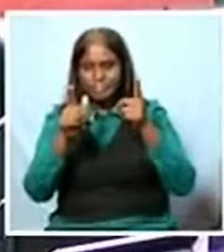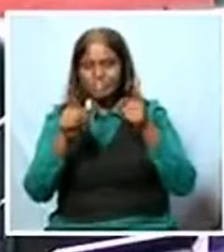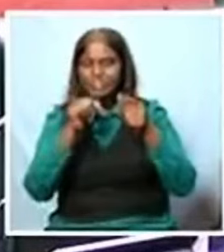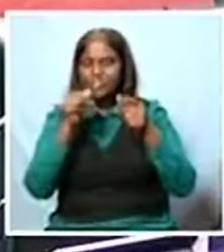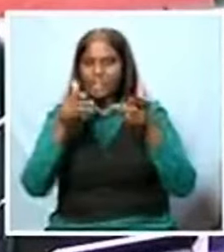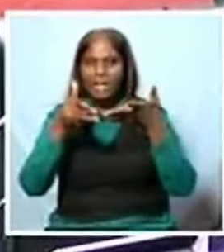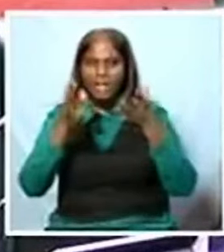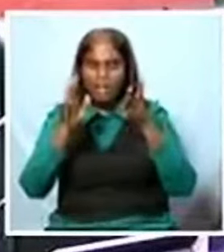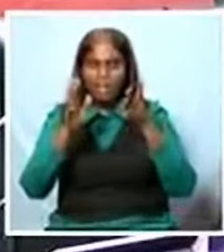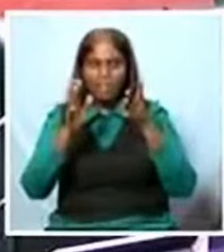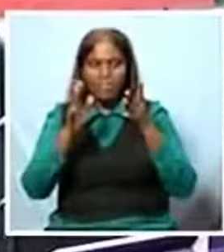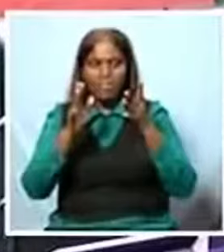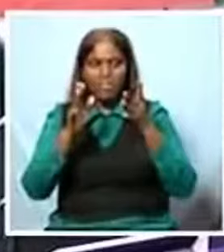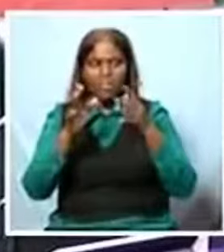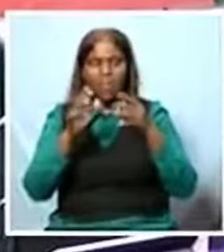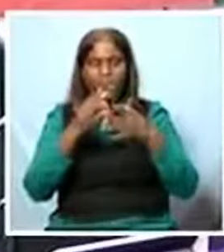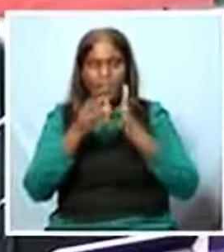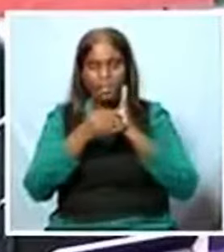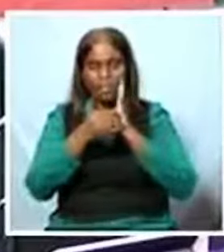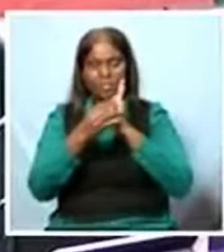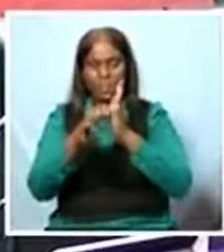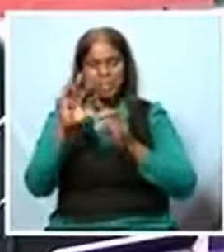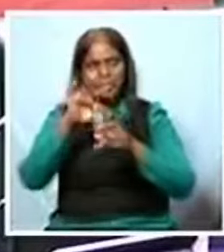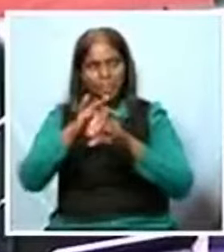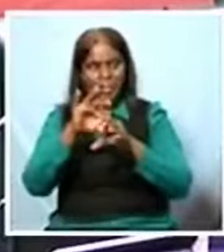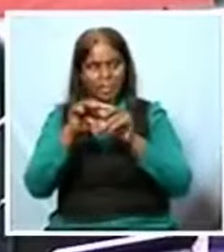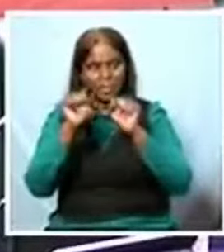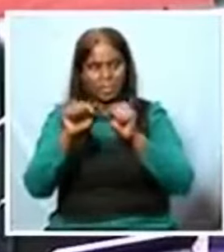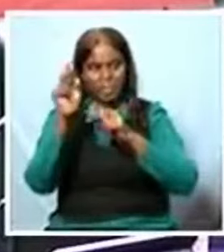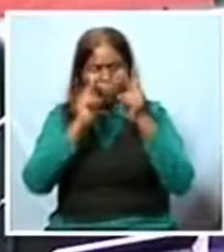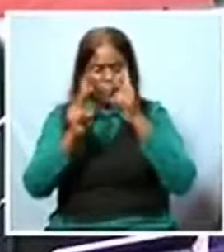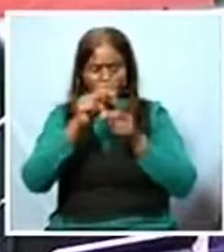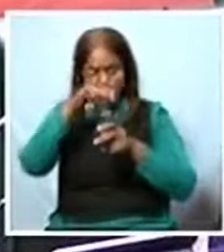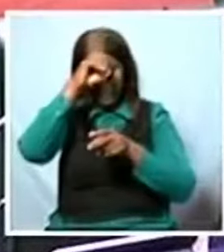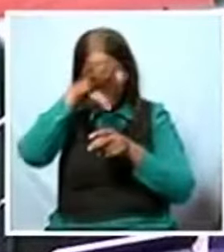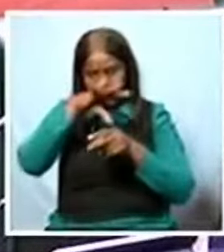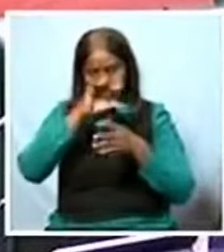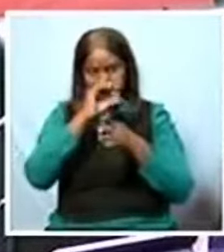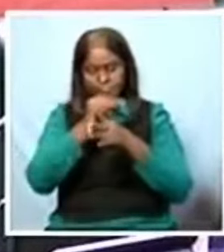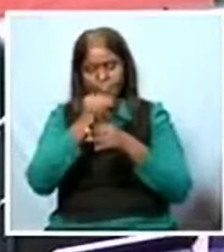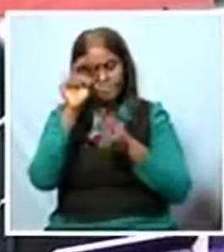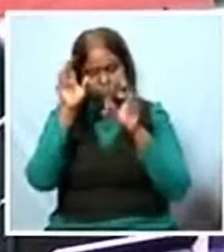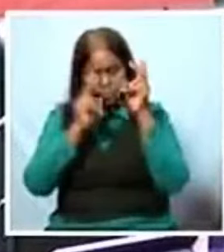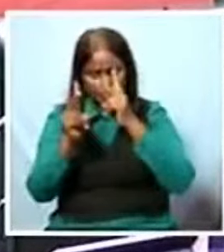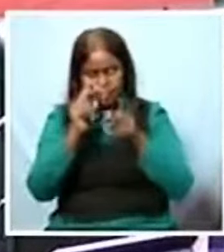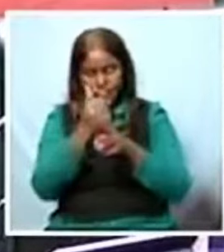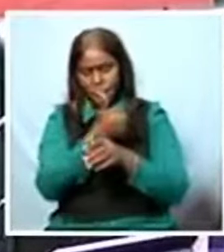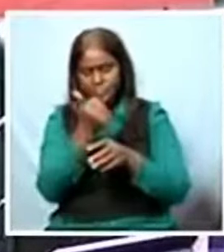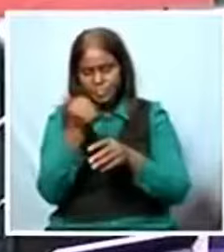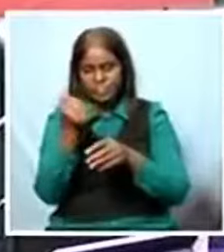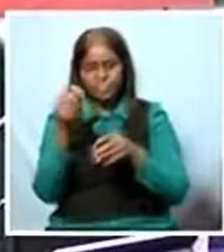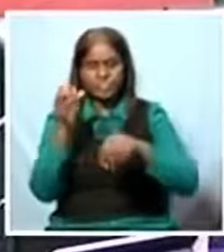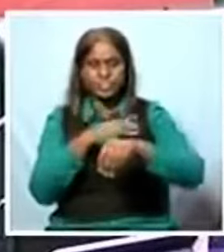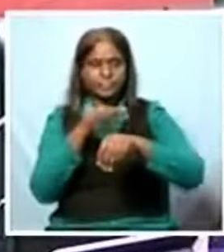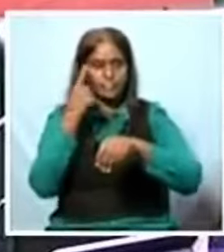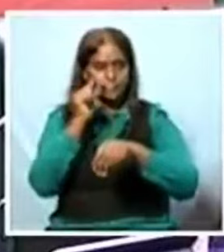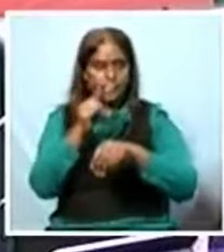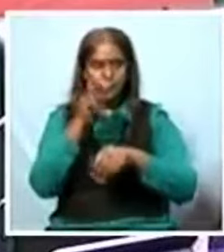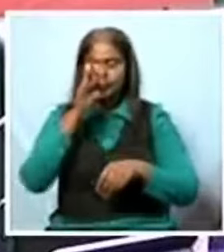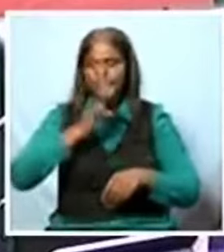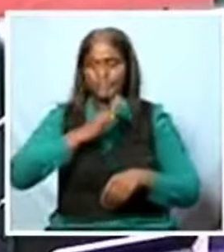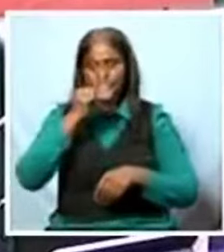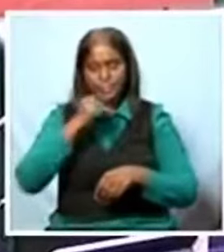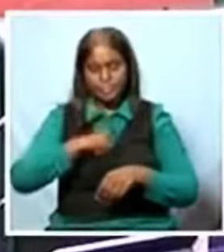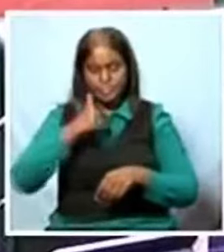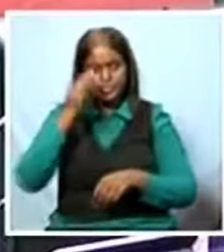allow elected leaders to be able to visit mines or visit any investment for that matter. So, Madam Speaker, I will